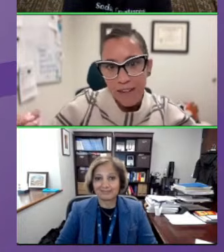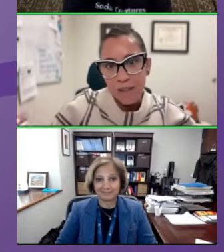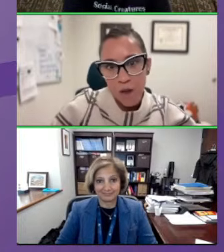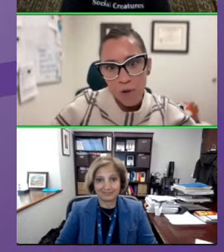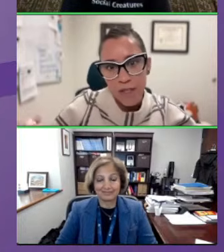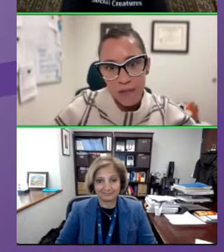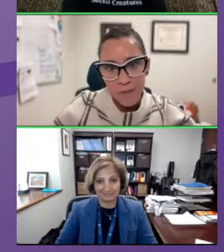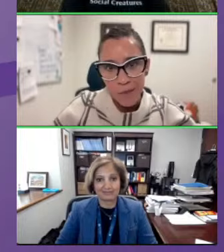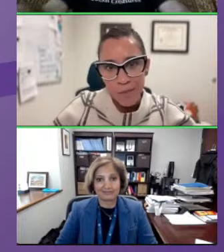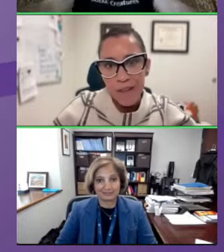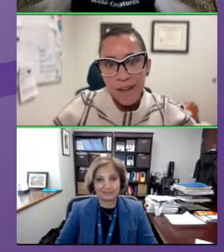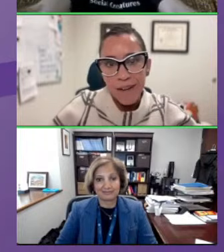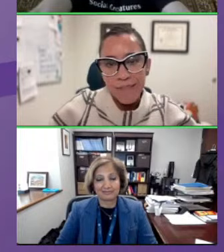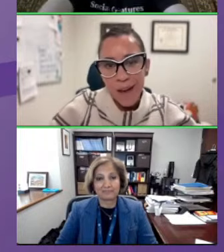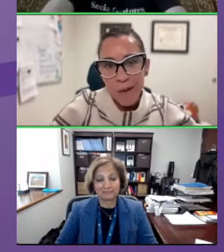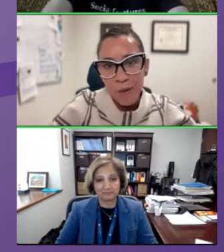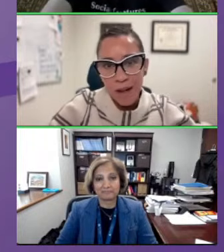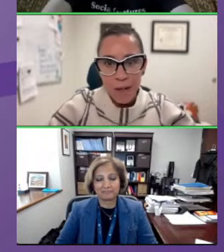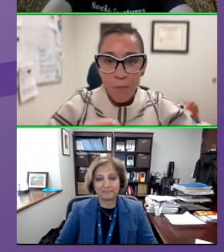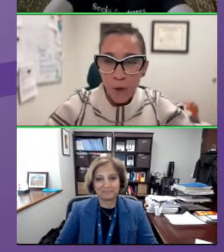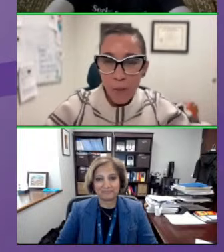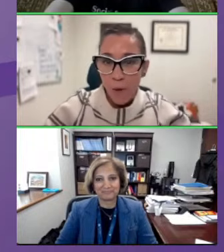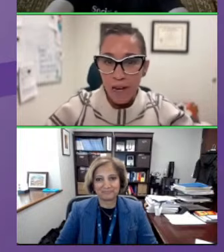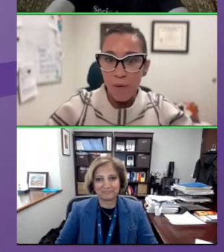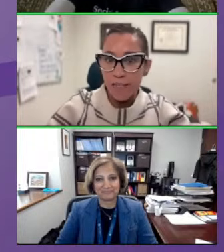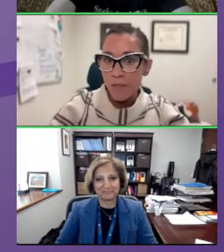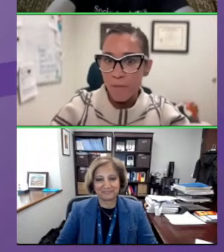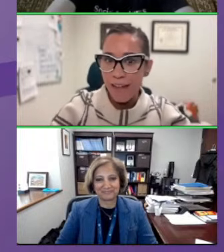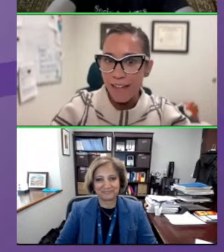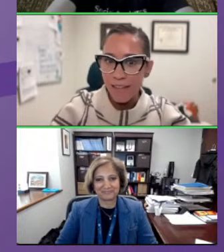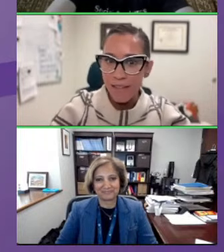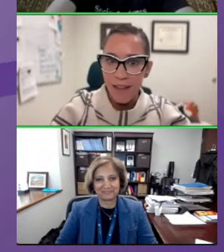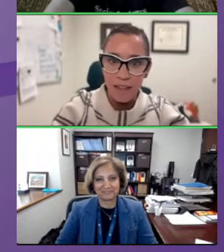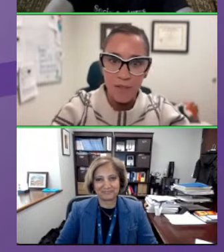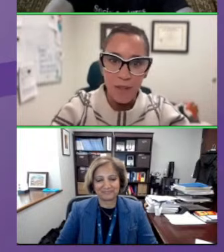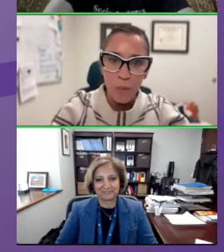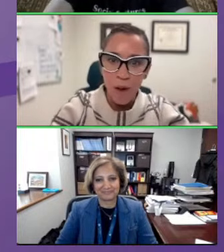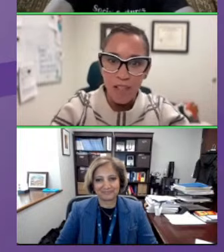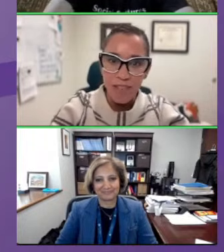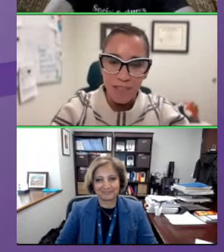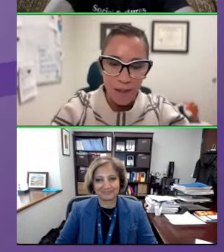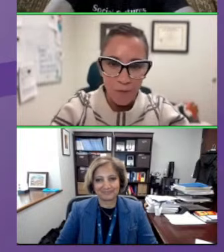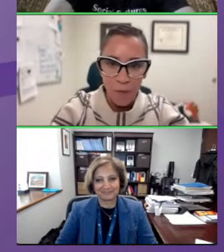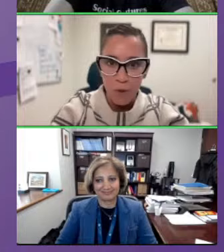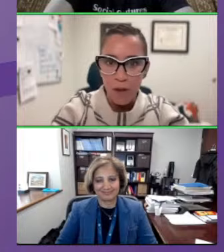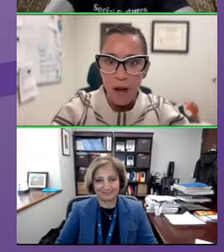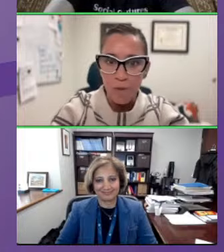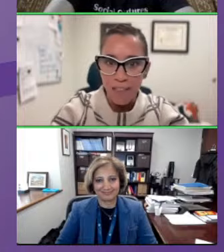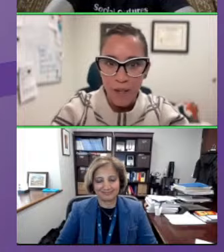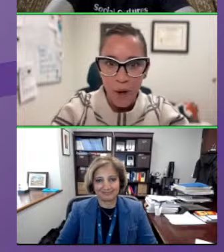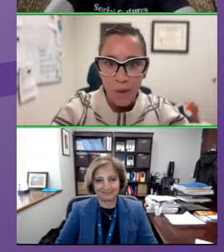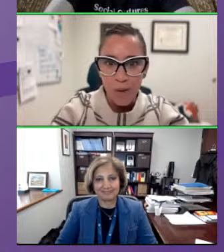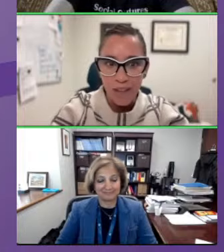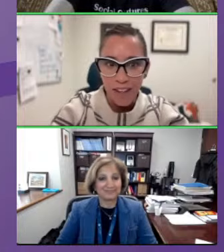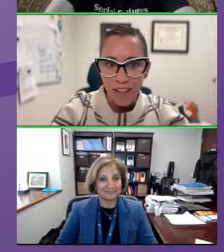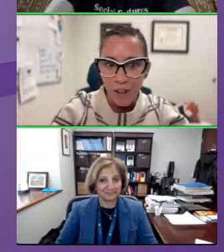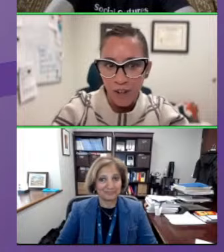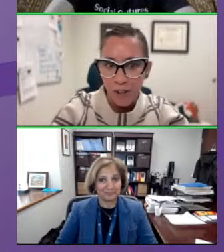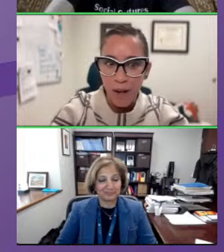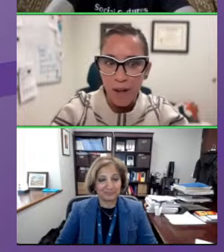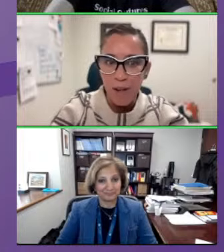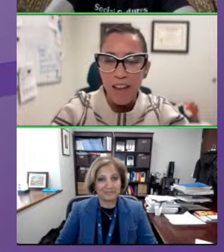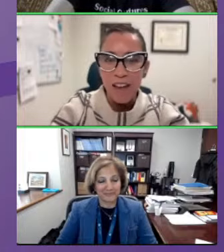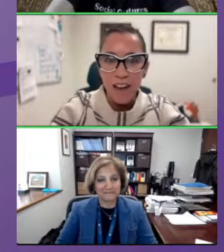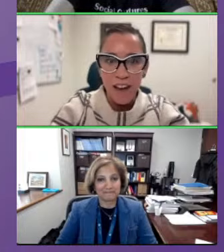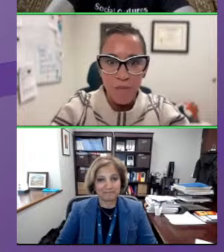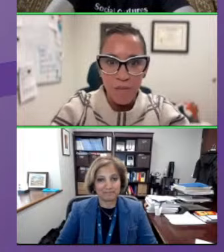orthostatic intolerance symptoms. Now, an important point I wanted to make is that even though POTS is kind of the most commonly known and heard